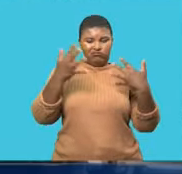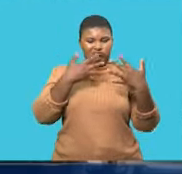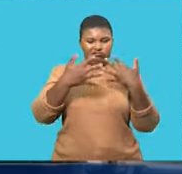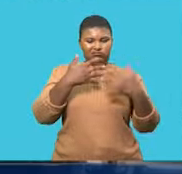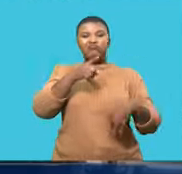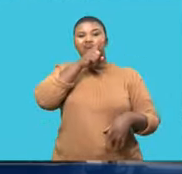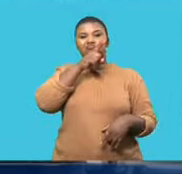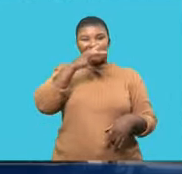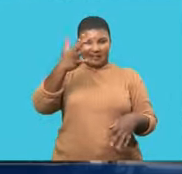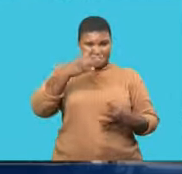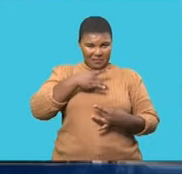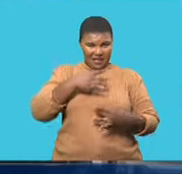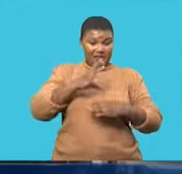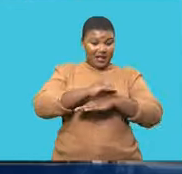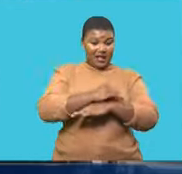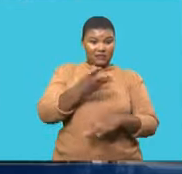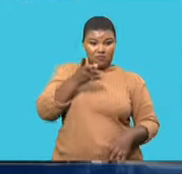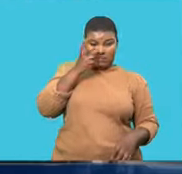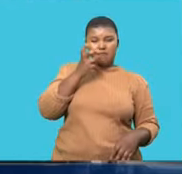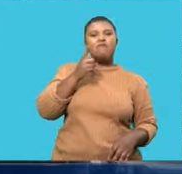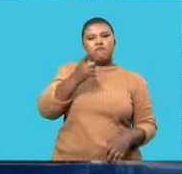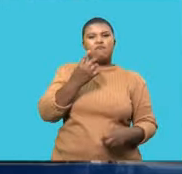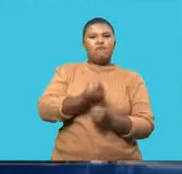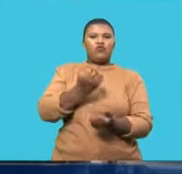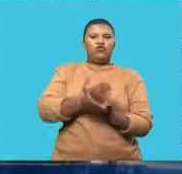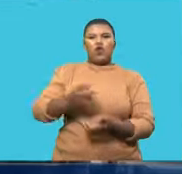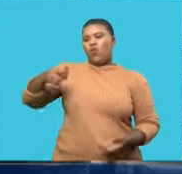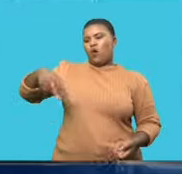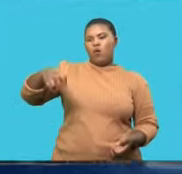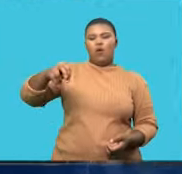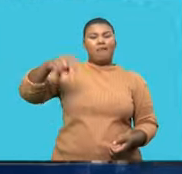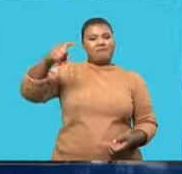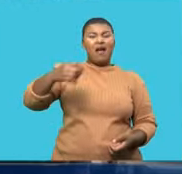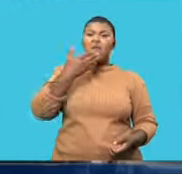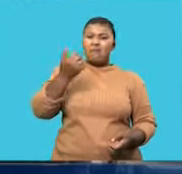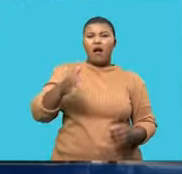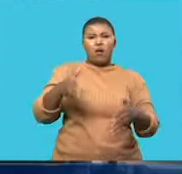or you're diagnosed, make sure walking is the best remedy for